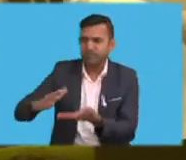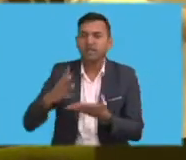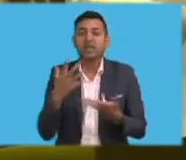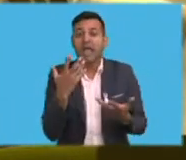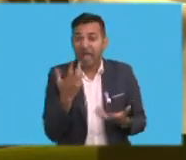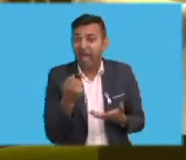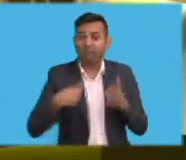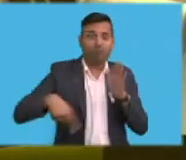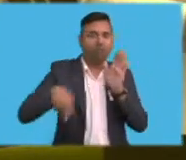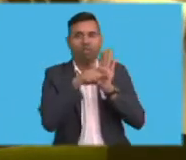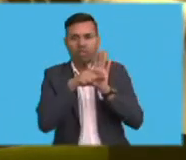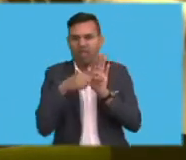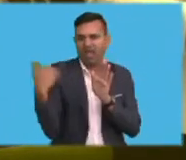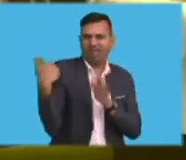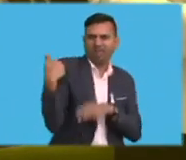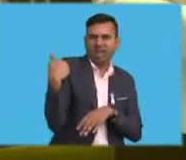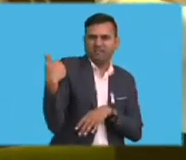health.